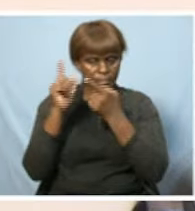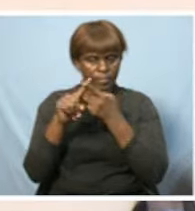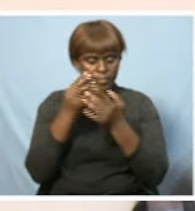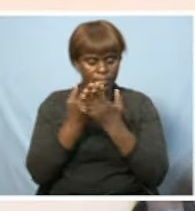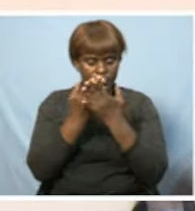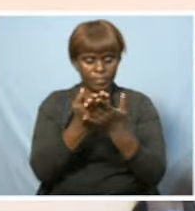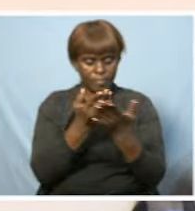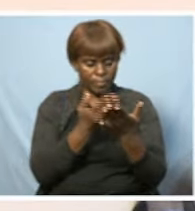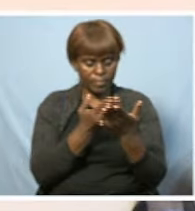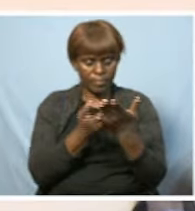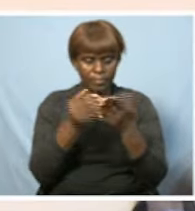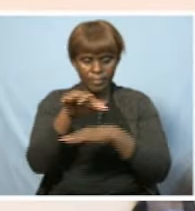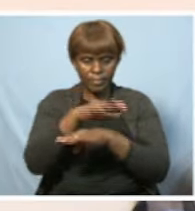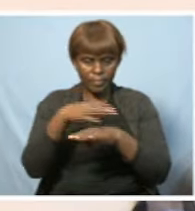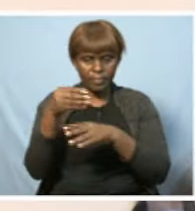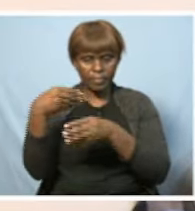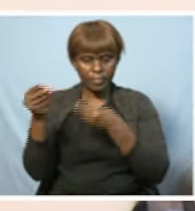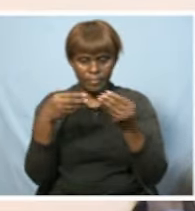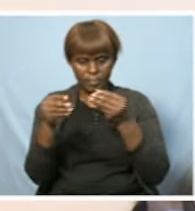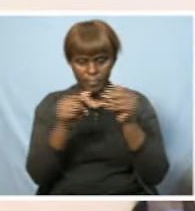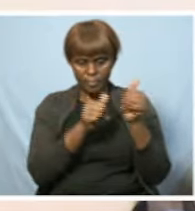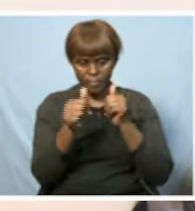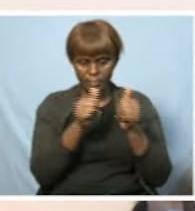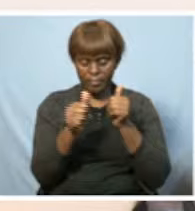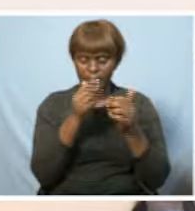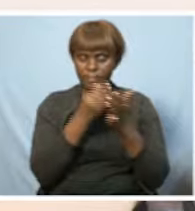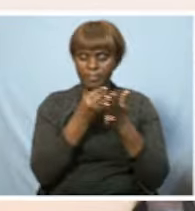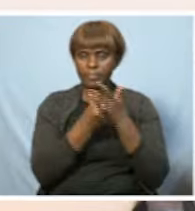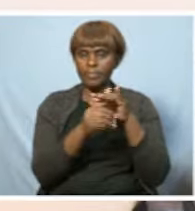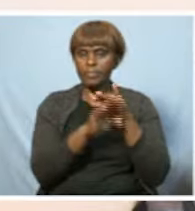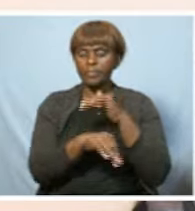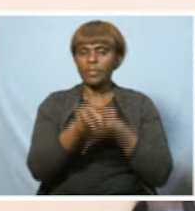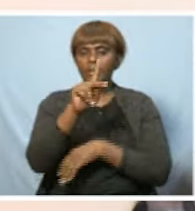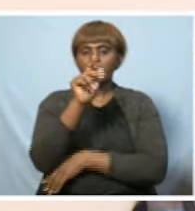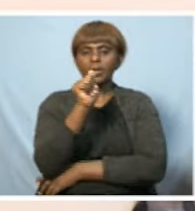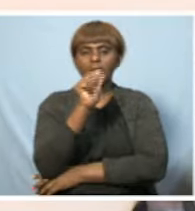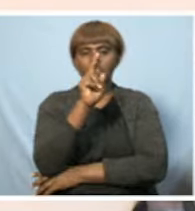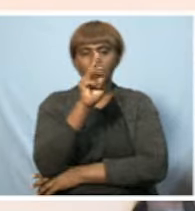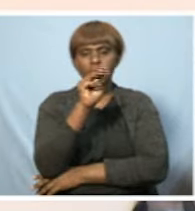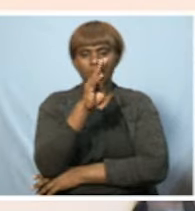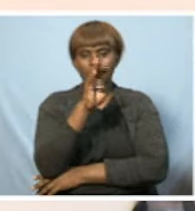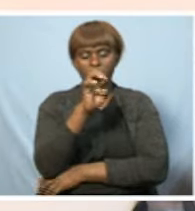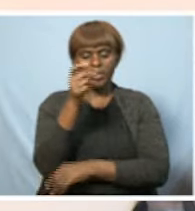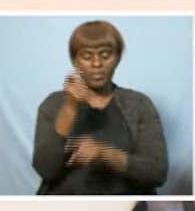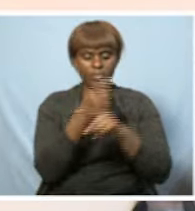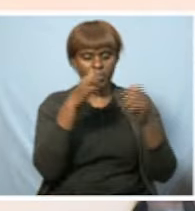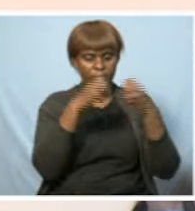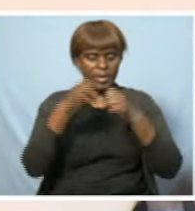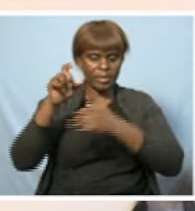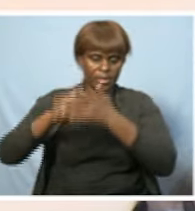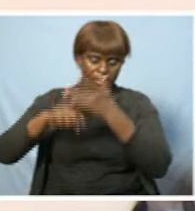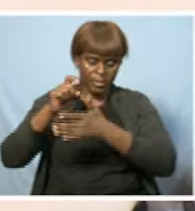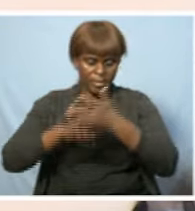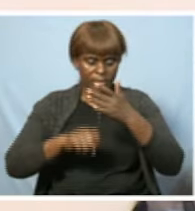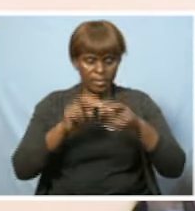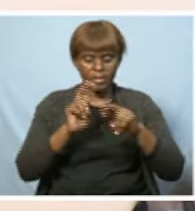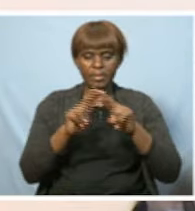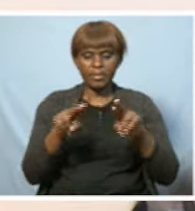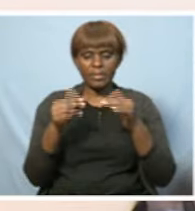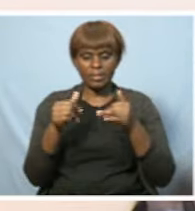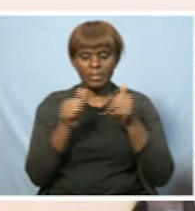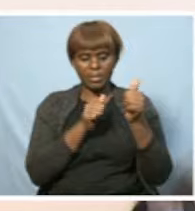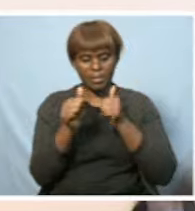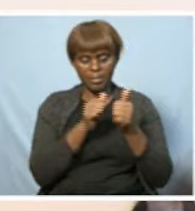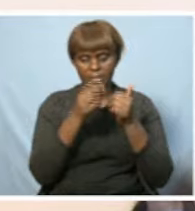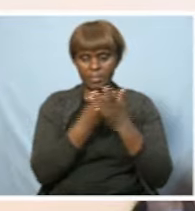the over-expenditure on the administrative component under Kaombwe emanated from bank charges. Chair, the administrative